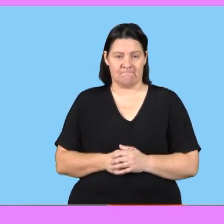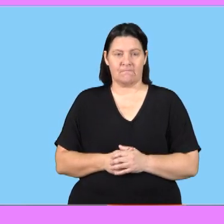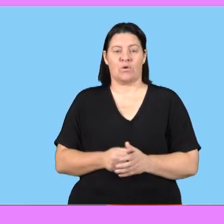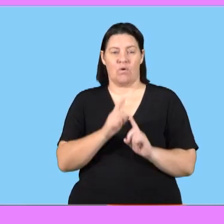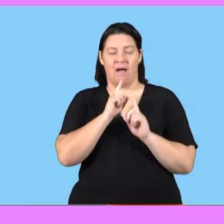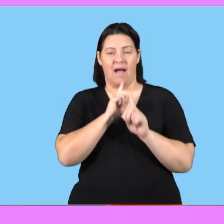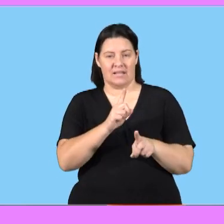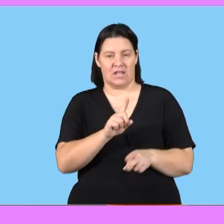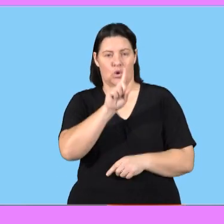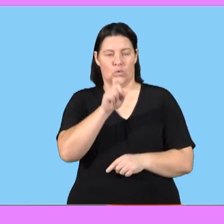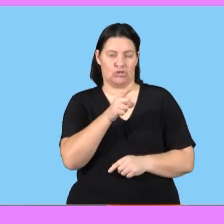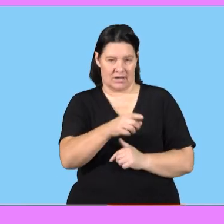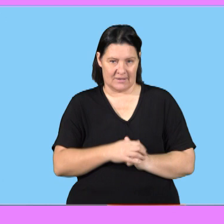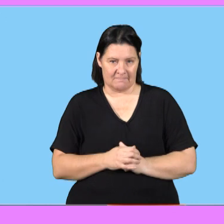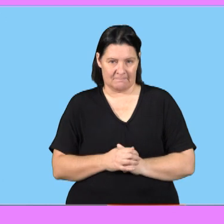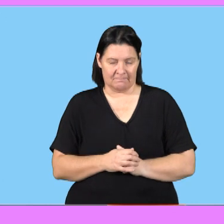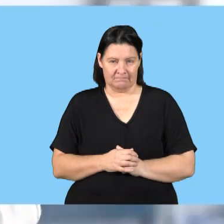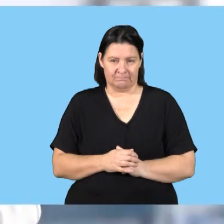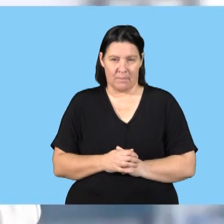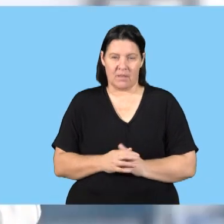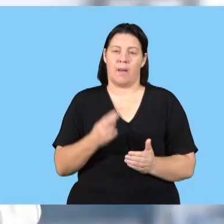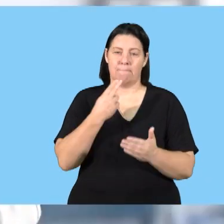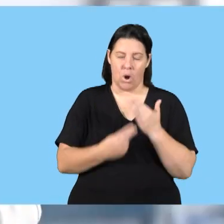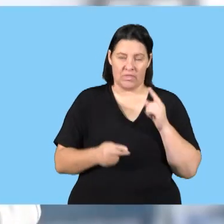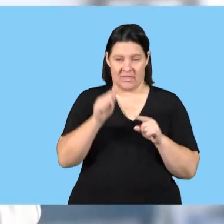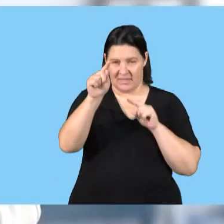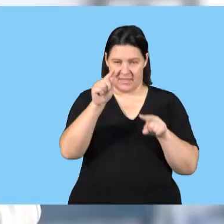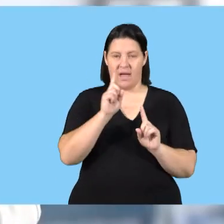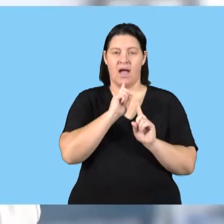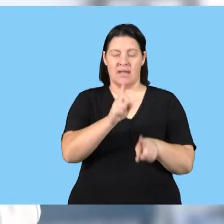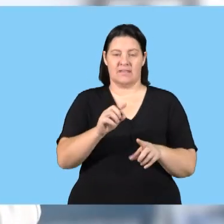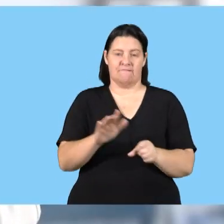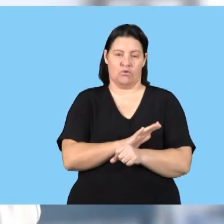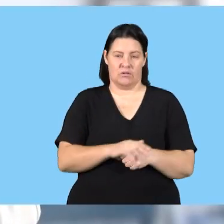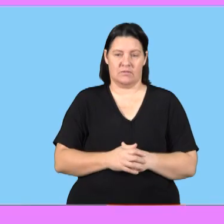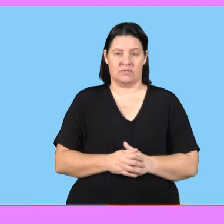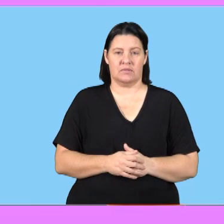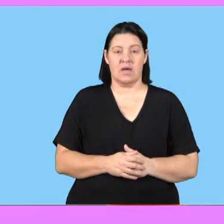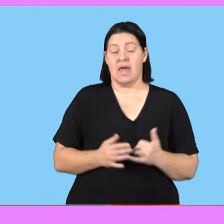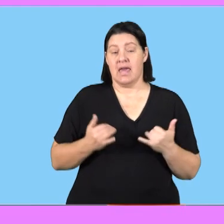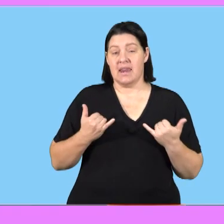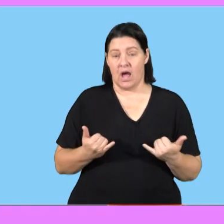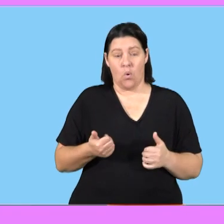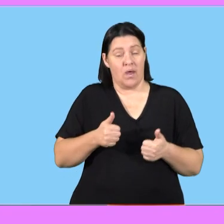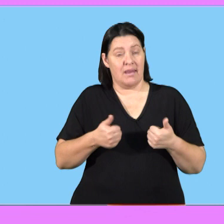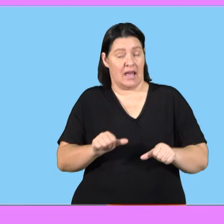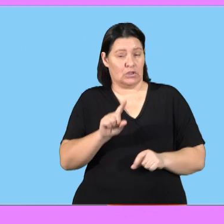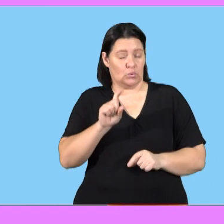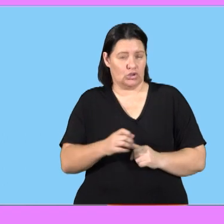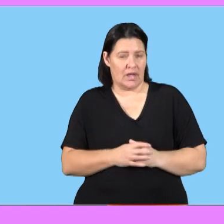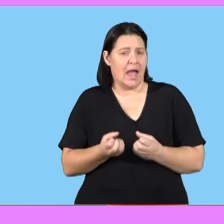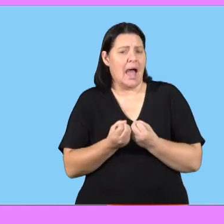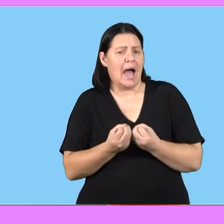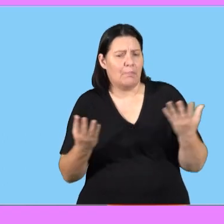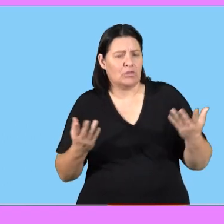we've answered the question. We've answered both parts of the question. So now the next question,